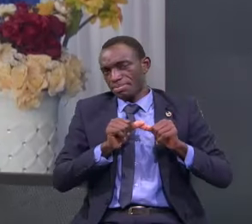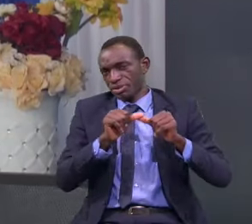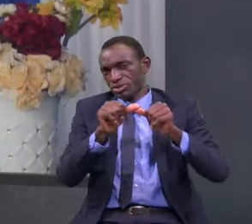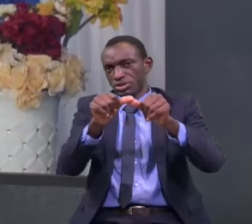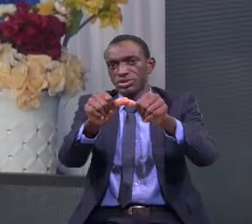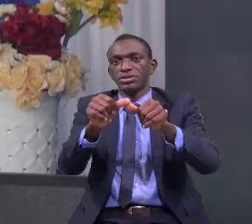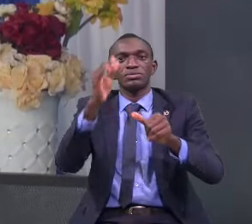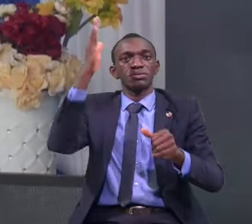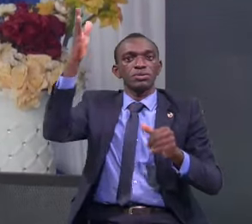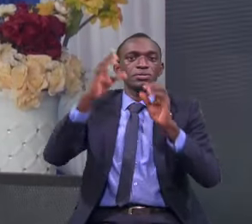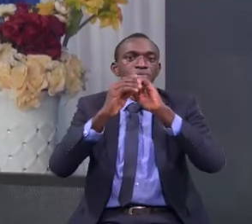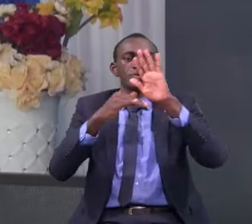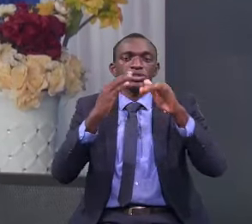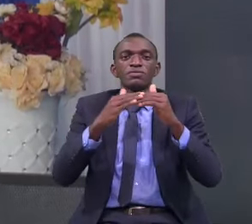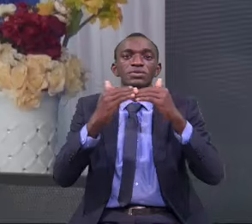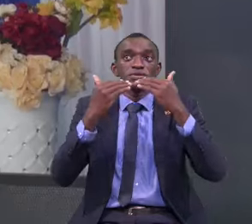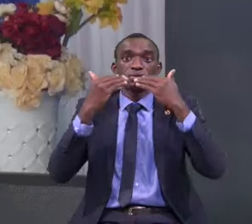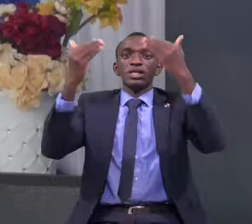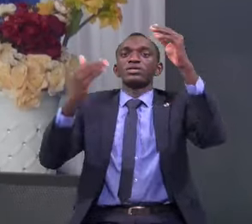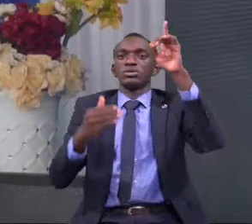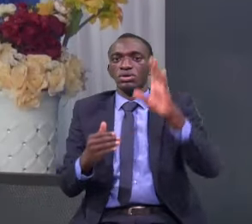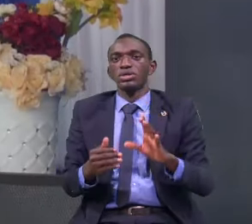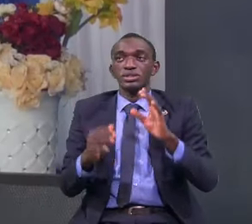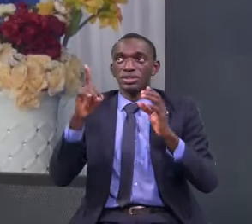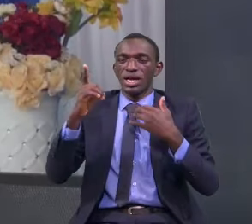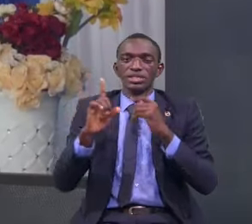Praise him and thank him because he has answered your prayer.